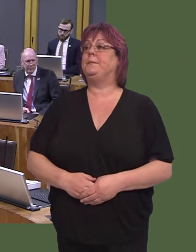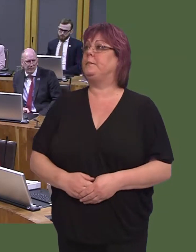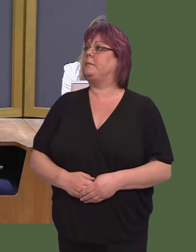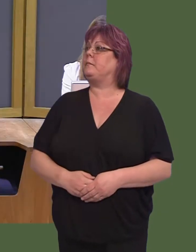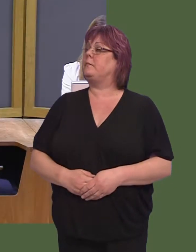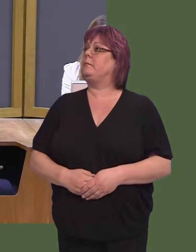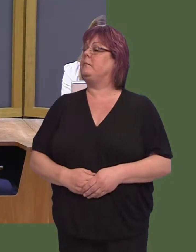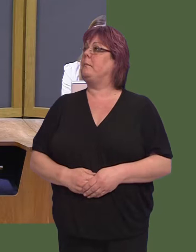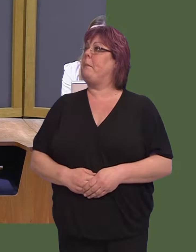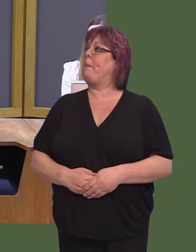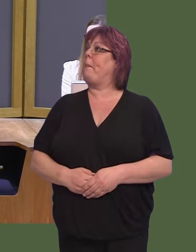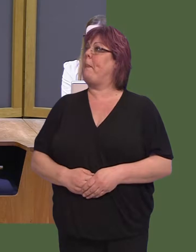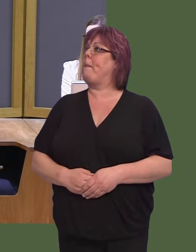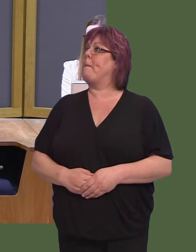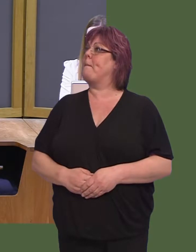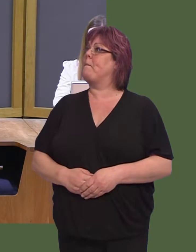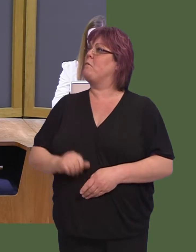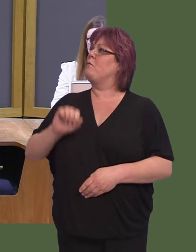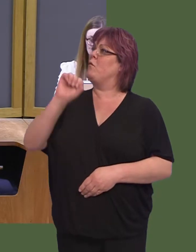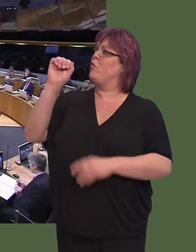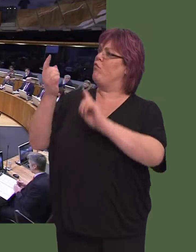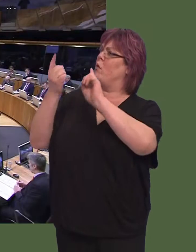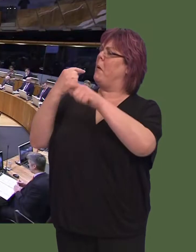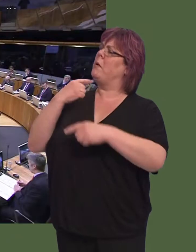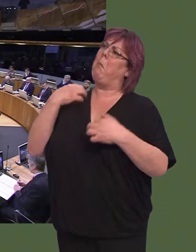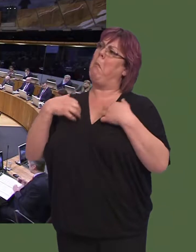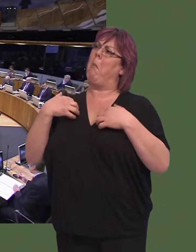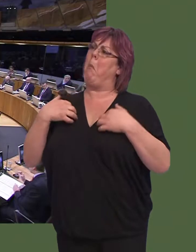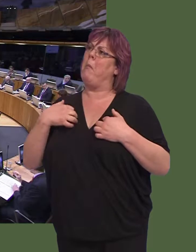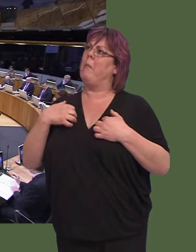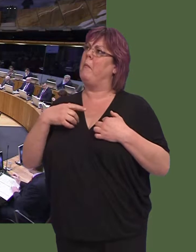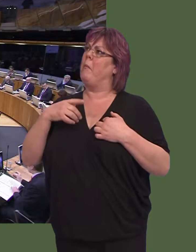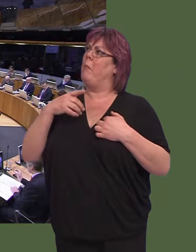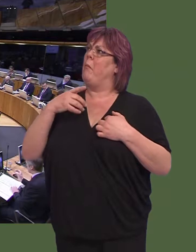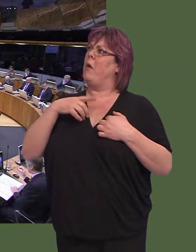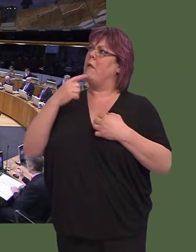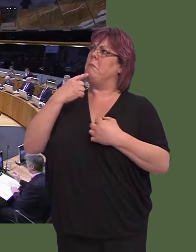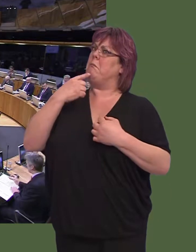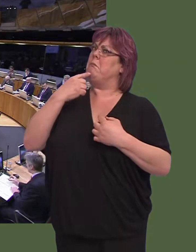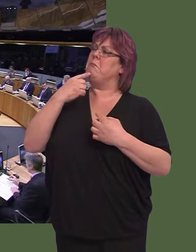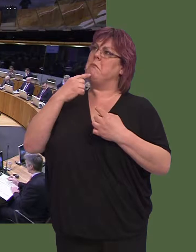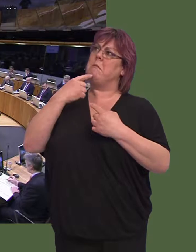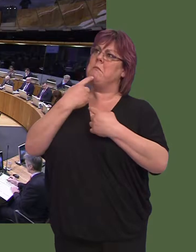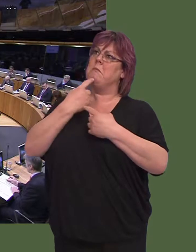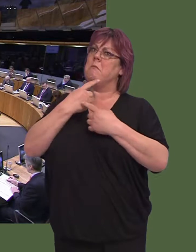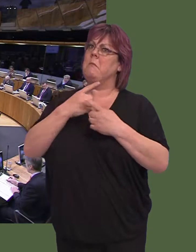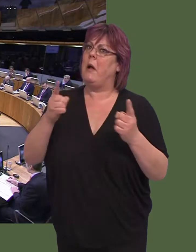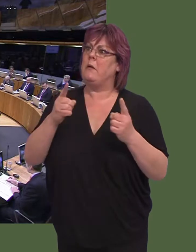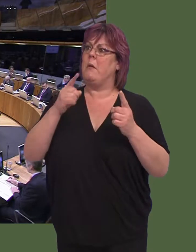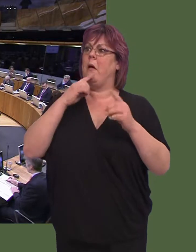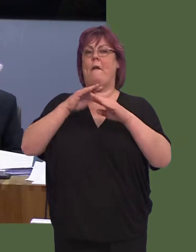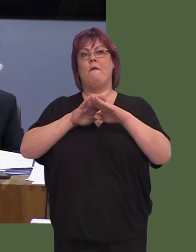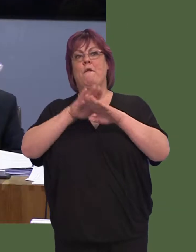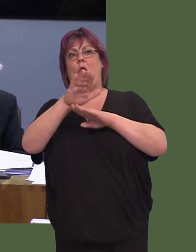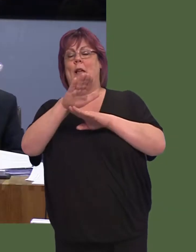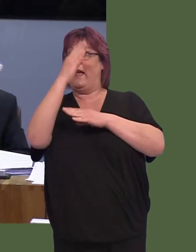Darren Miller. Diolch, Llywydd. First Minister, I was intrigued to hear your response there, because of course you didn't mention the positive contribution that the further education